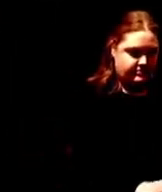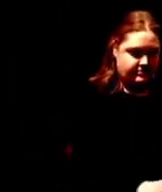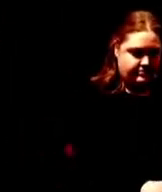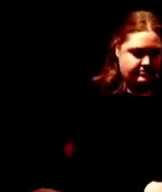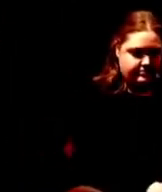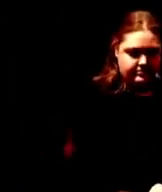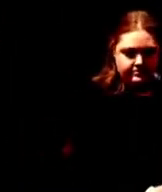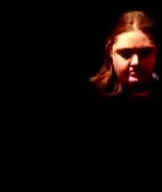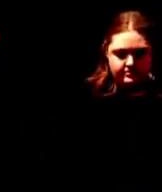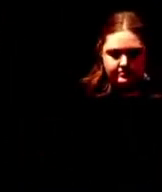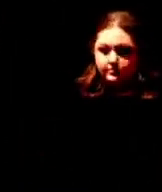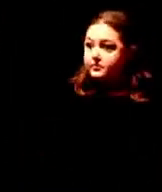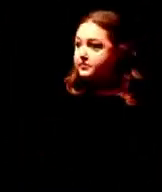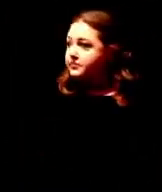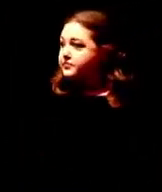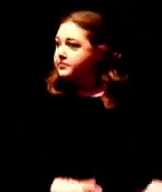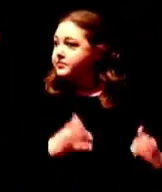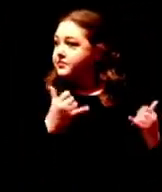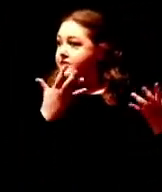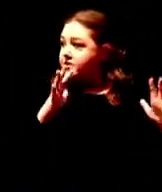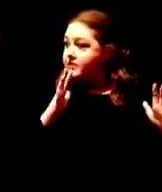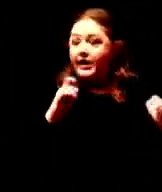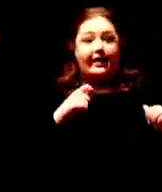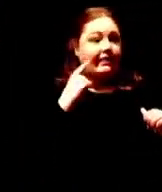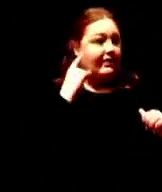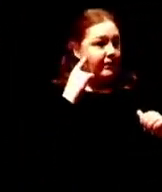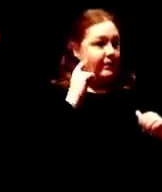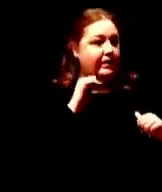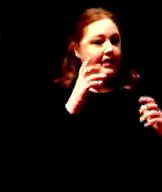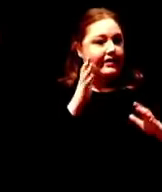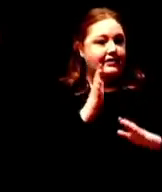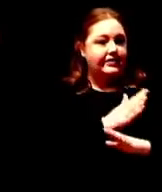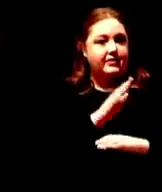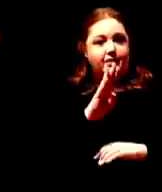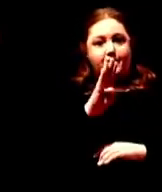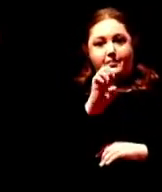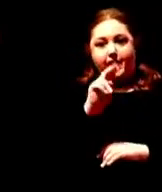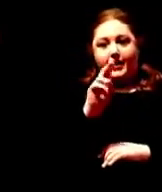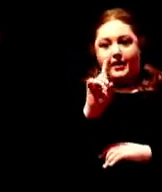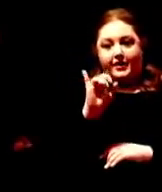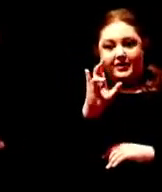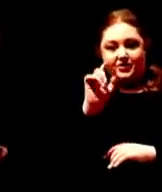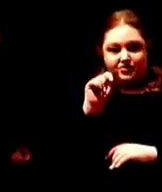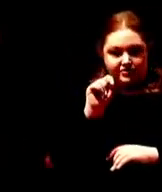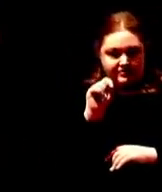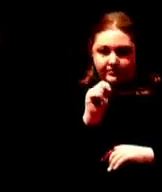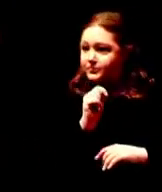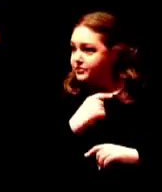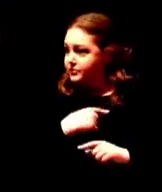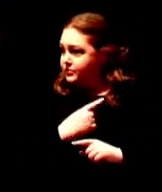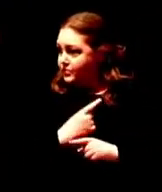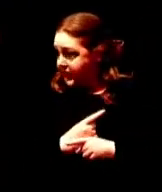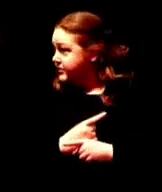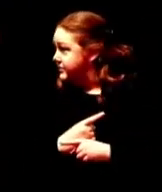Cool. Now that that's over, I believe we're going to hear benediction from the choir, correct? Is that what's up next?